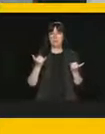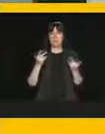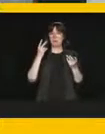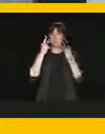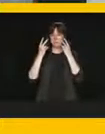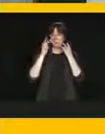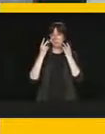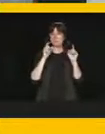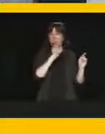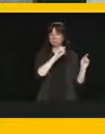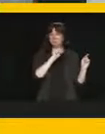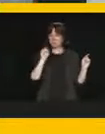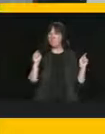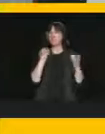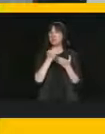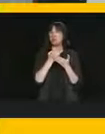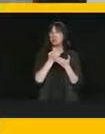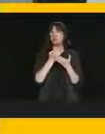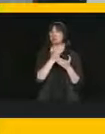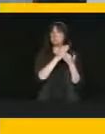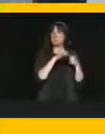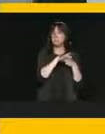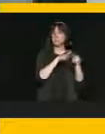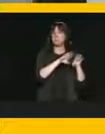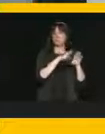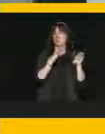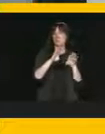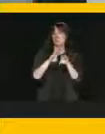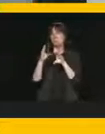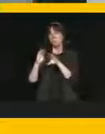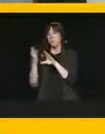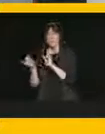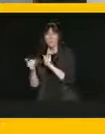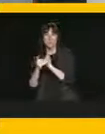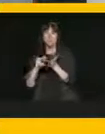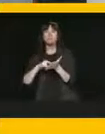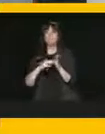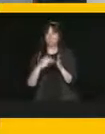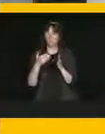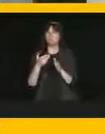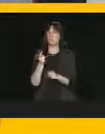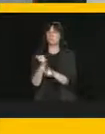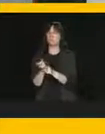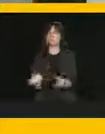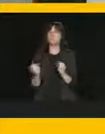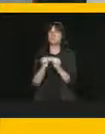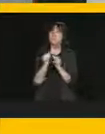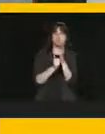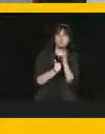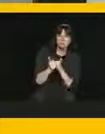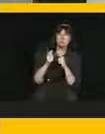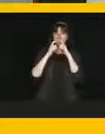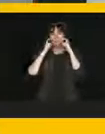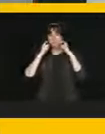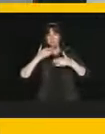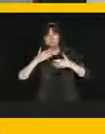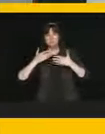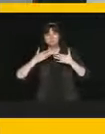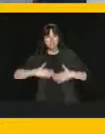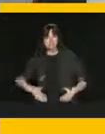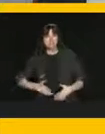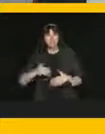and the possible reopening of the economy, we know that there will be a need for more personal protective equipment,